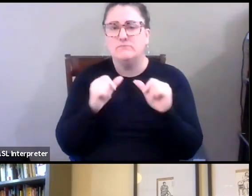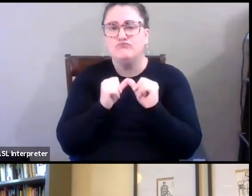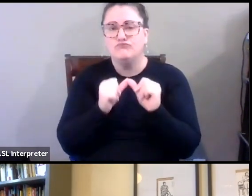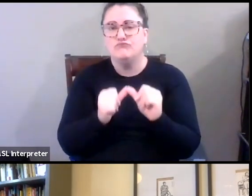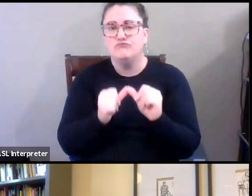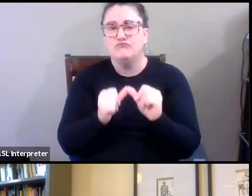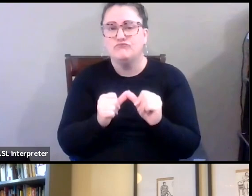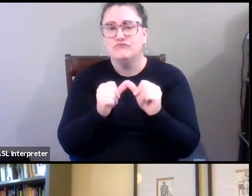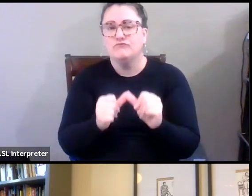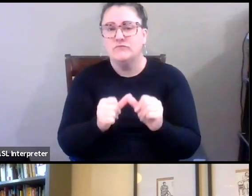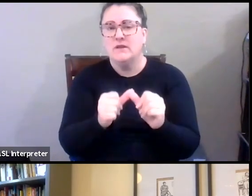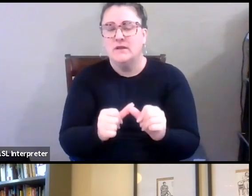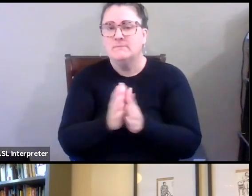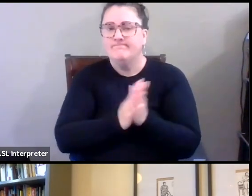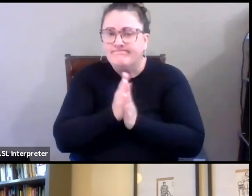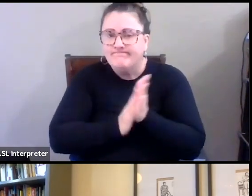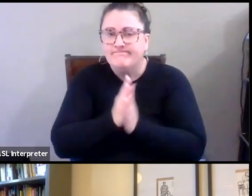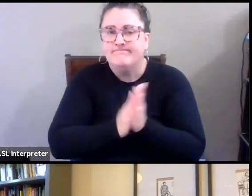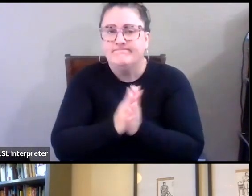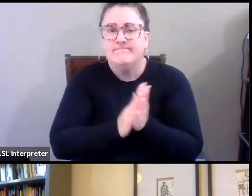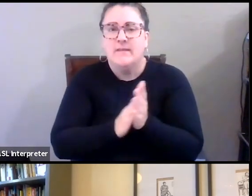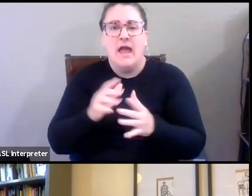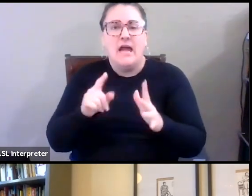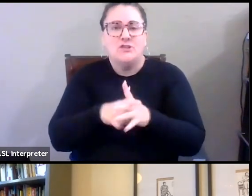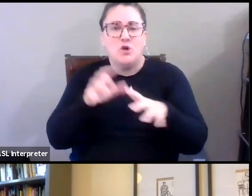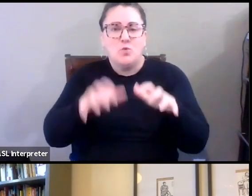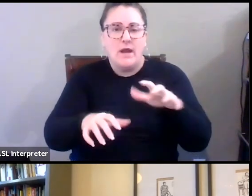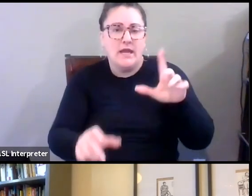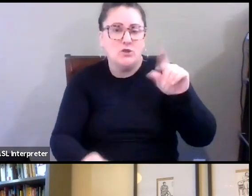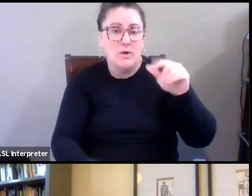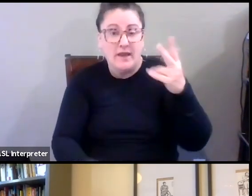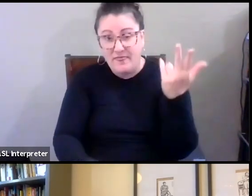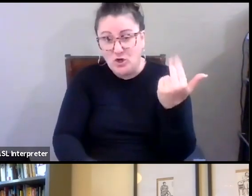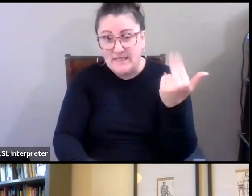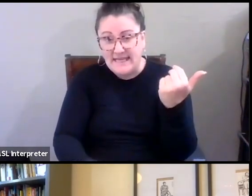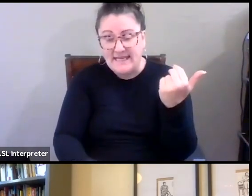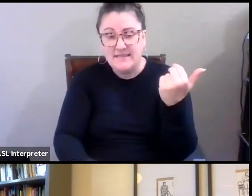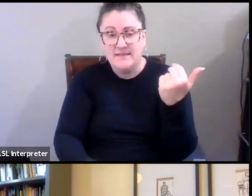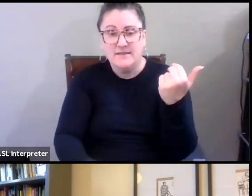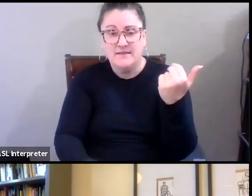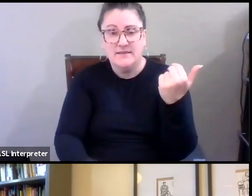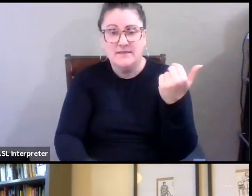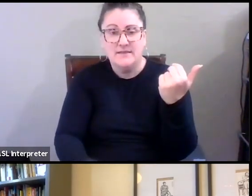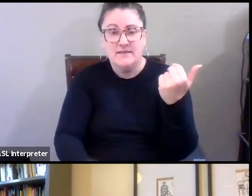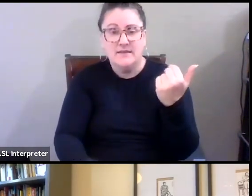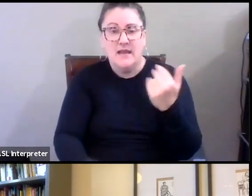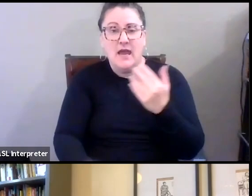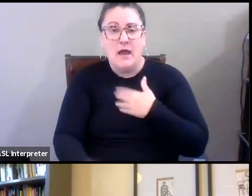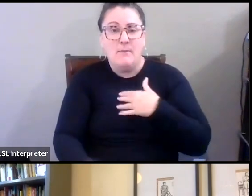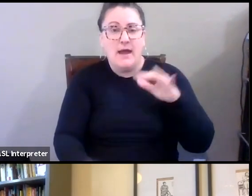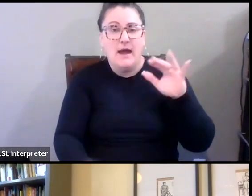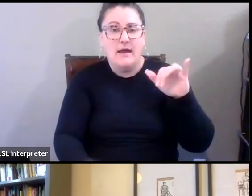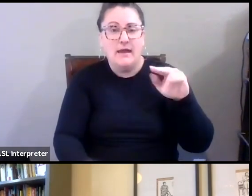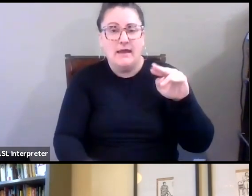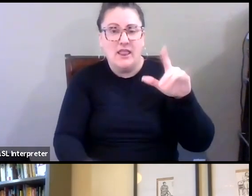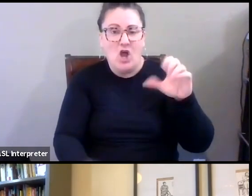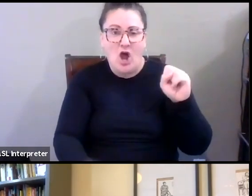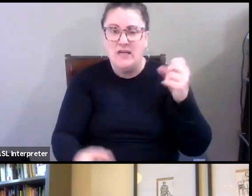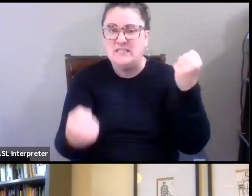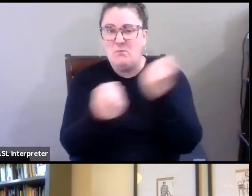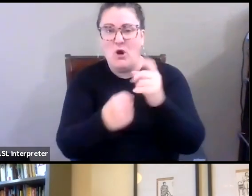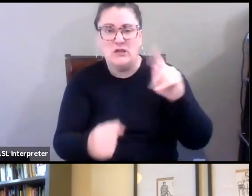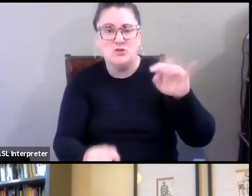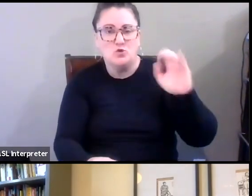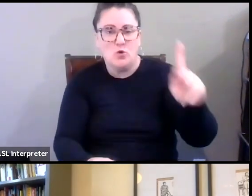as kind of things heated up, I started writing it in 2015. And as things heated up and as my in-laws became avid Trump supporters and as America sort